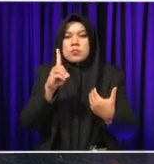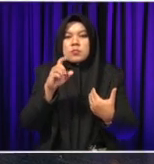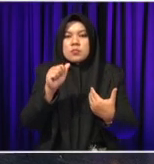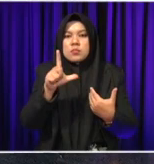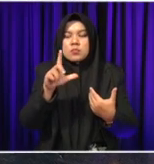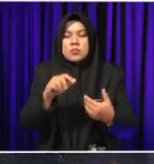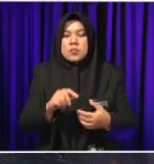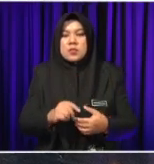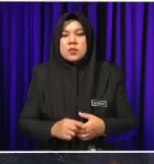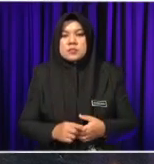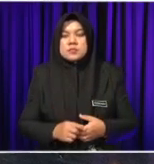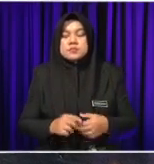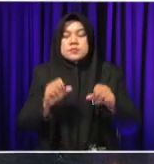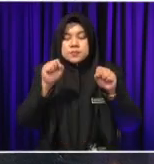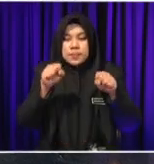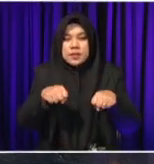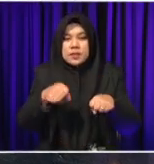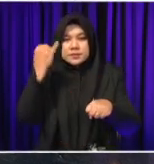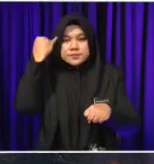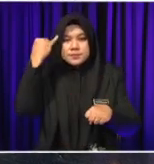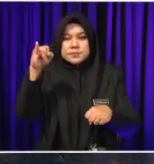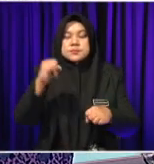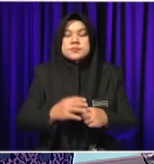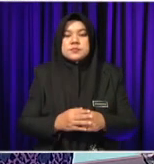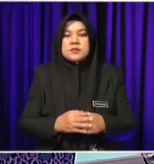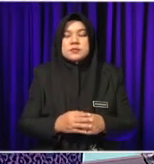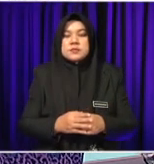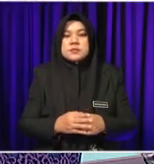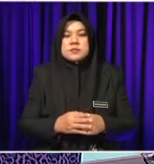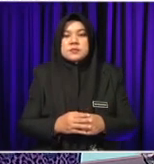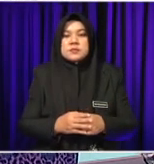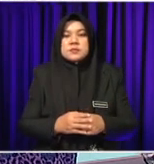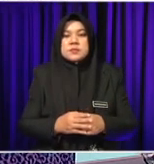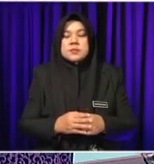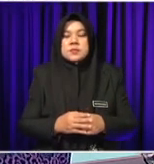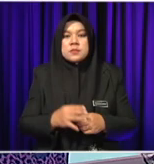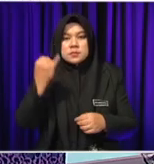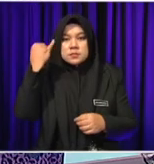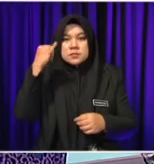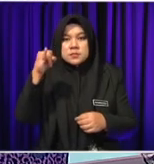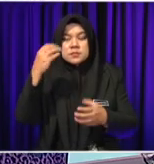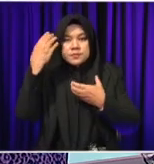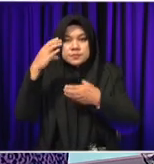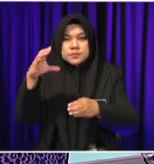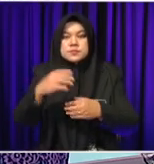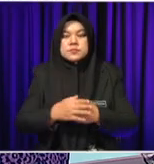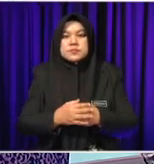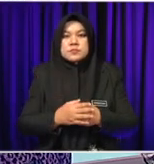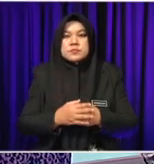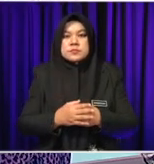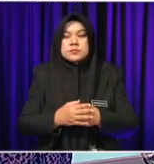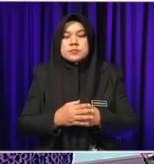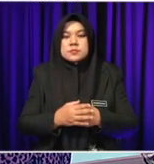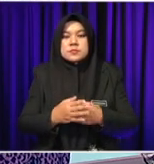cannot find But they can colours. Actually get the idea if they can interpret it as an idea or suggestions. Mm-hmm. So, it's